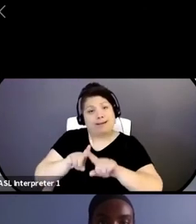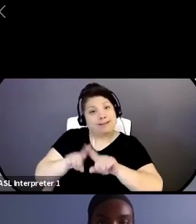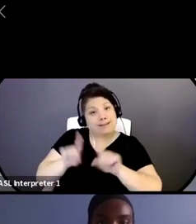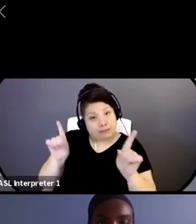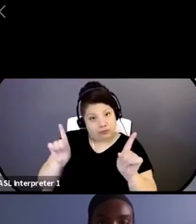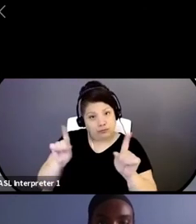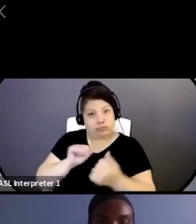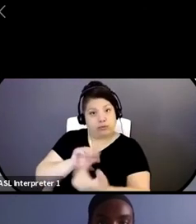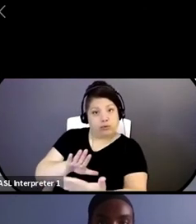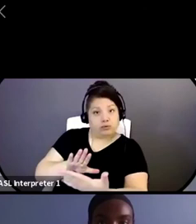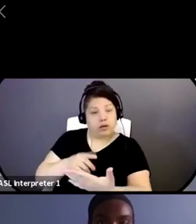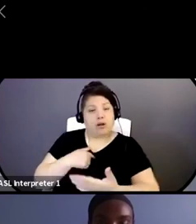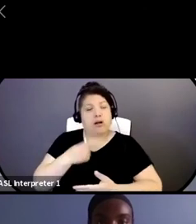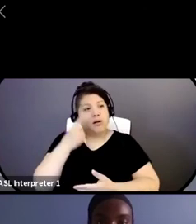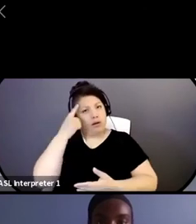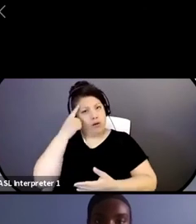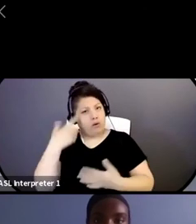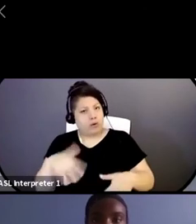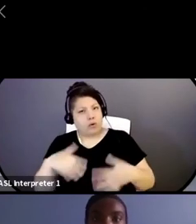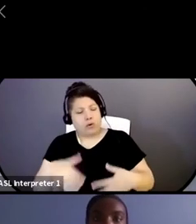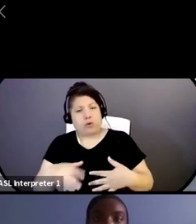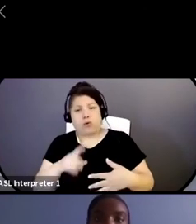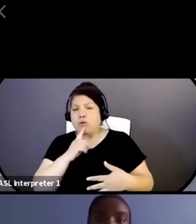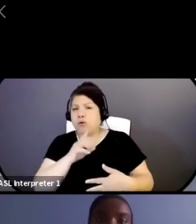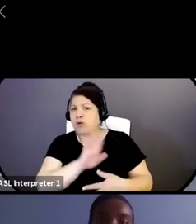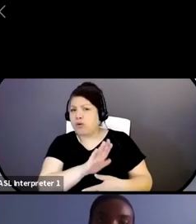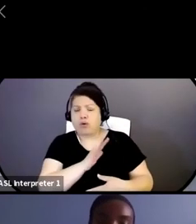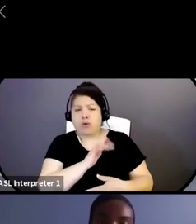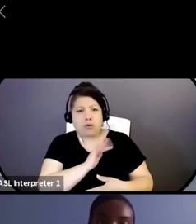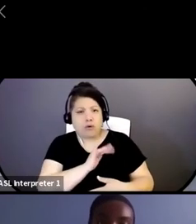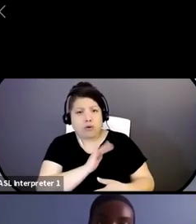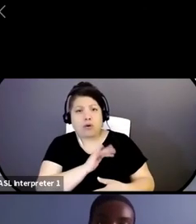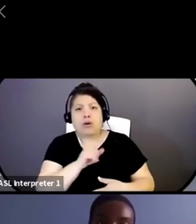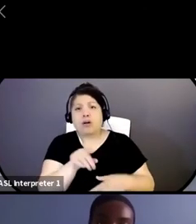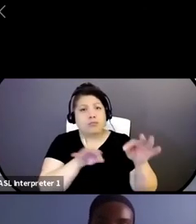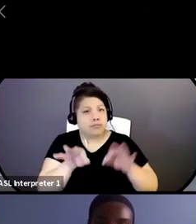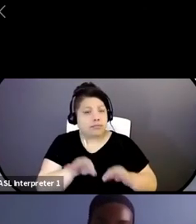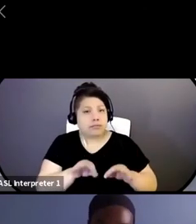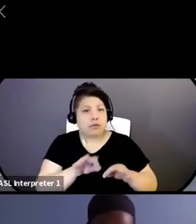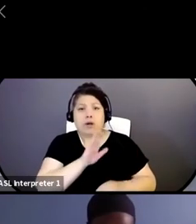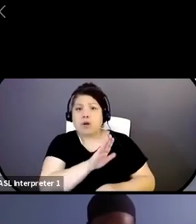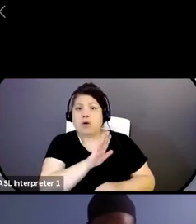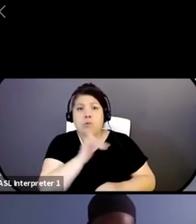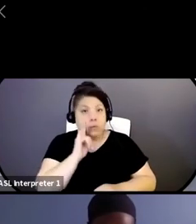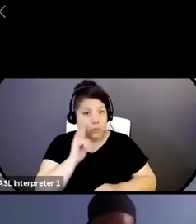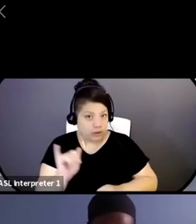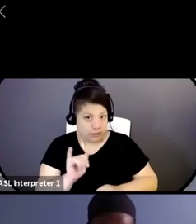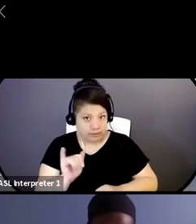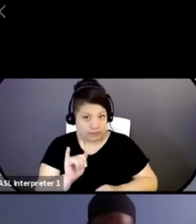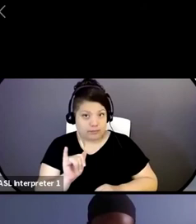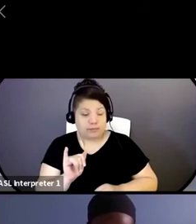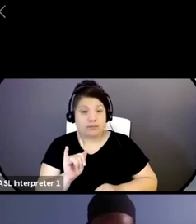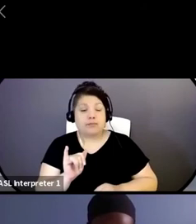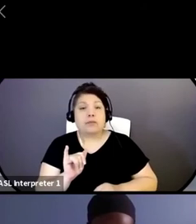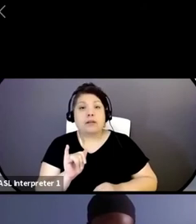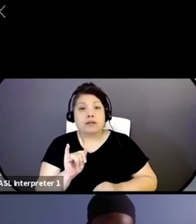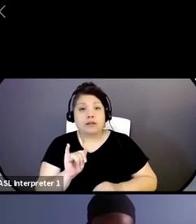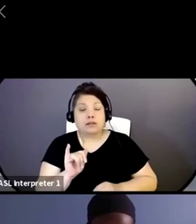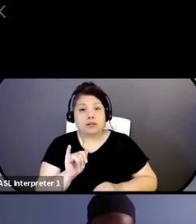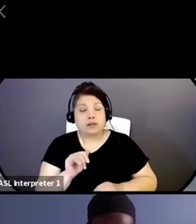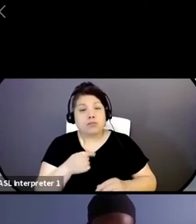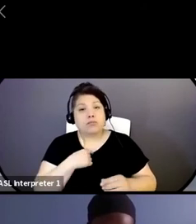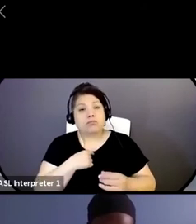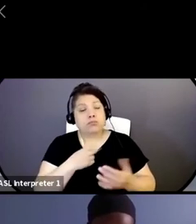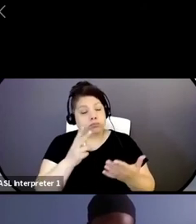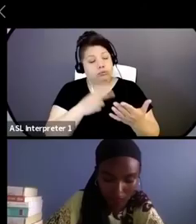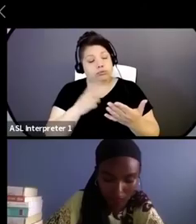beautiful idea. It was a really short explanation about what they had been doing, and there wasn't a lot